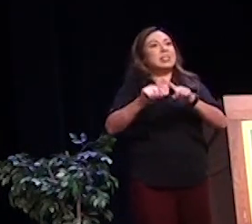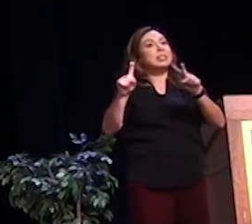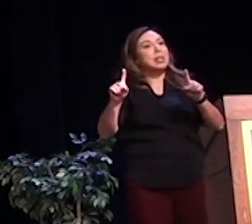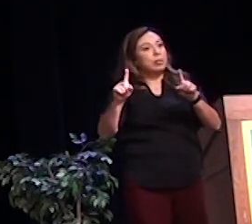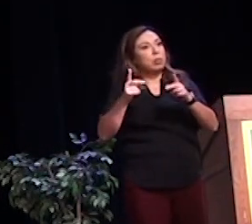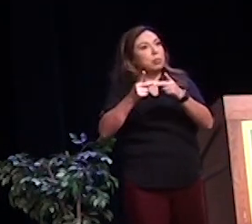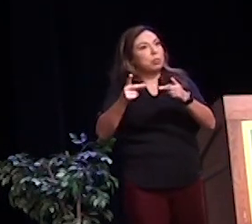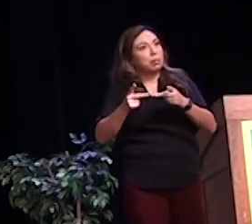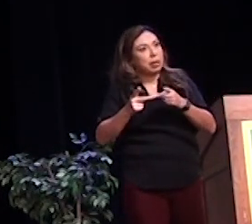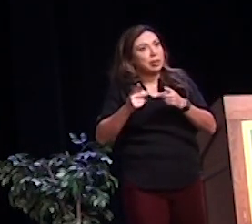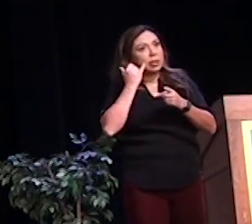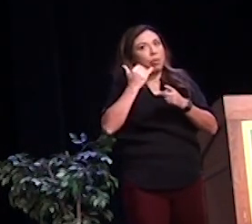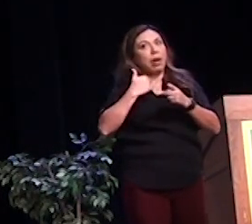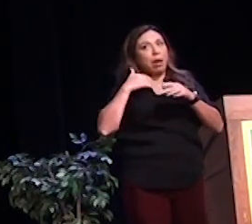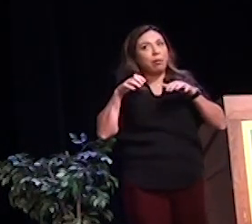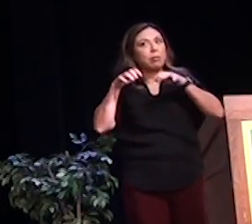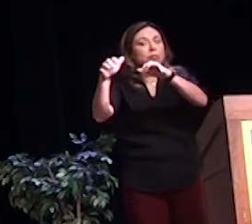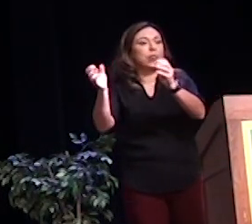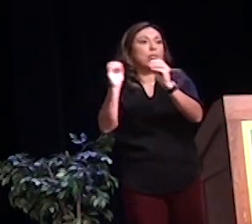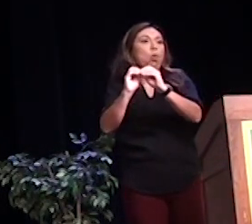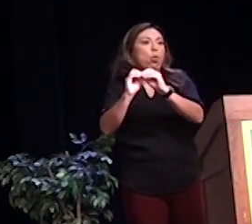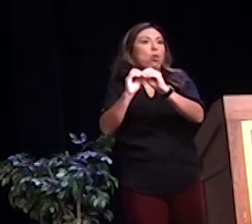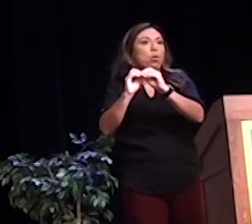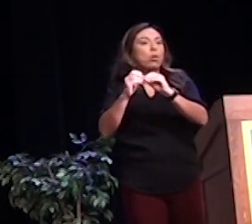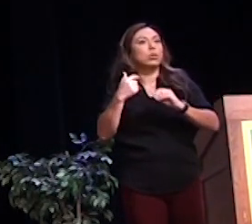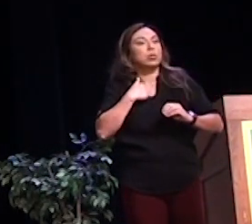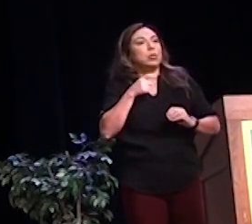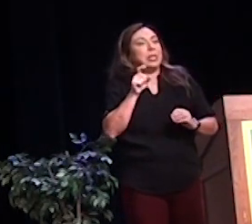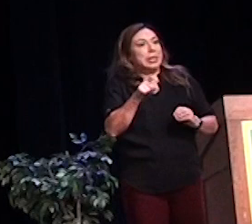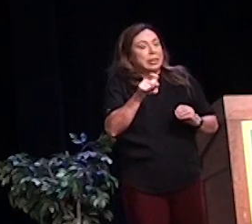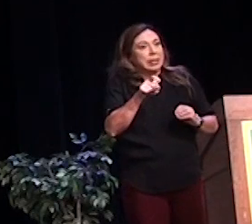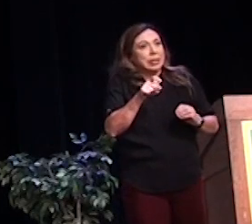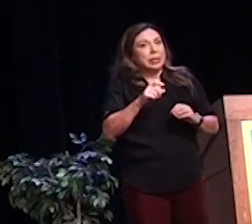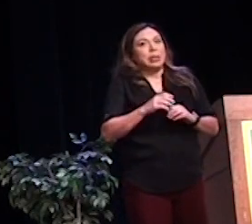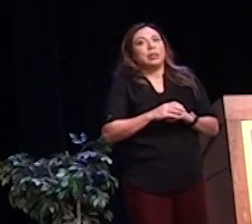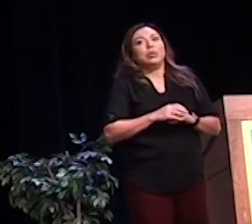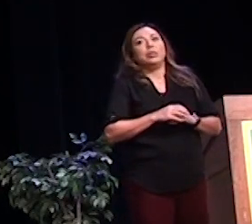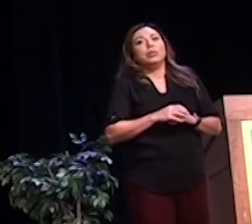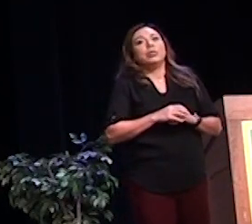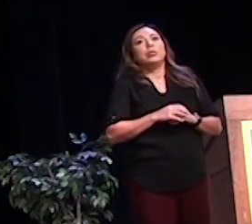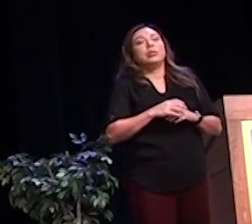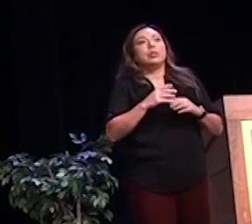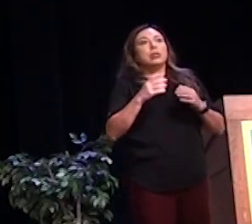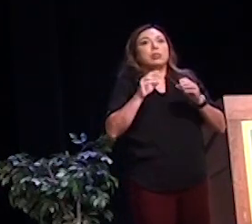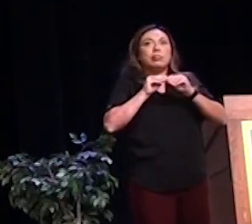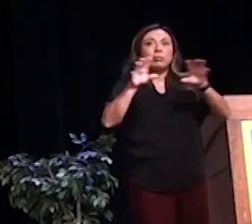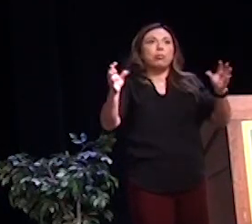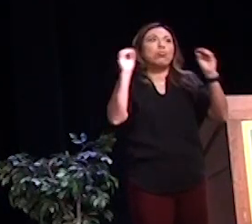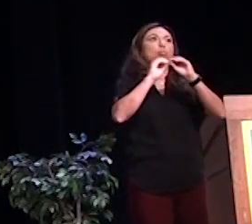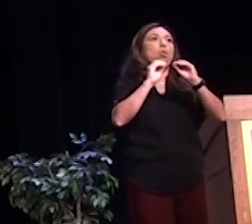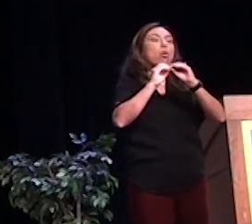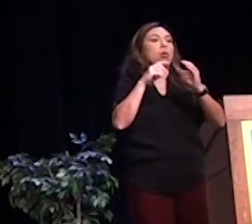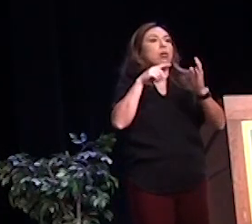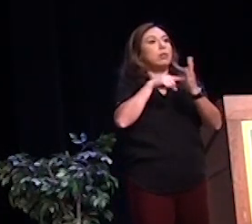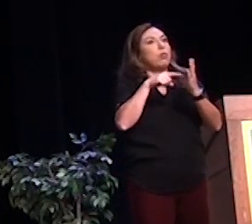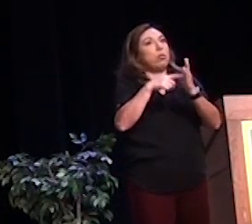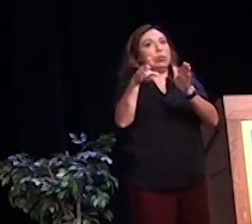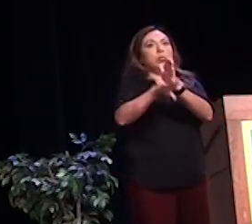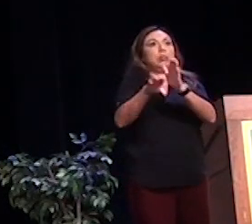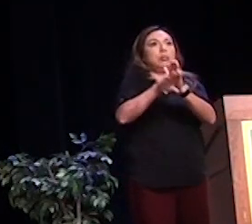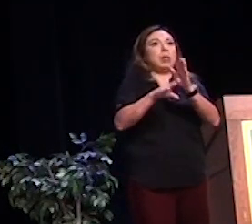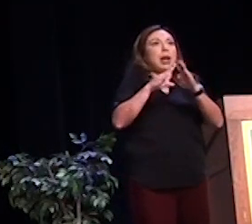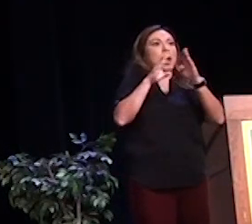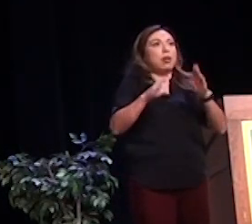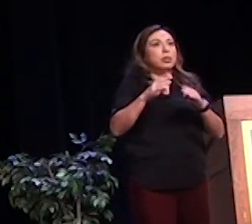type if there's more of it, right? So we need to not only infuse affordable housing for folks that are at a